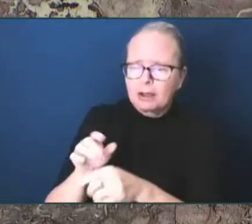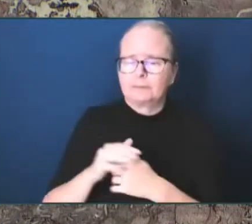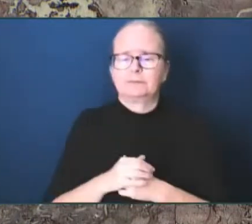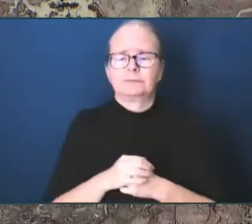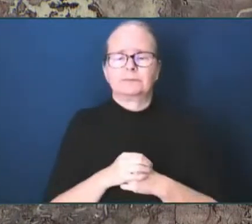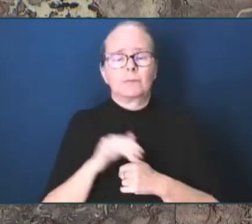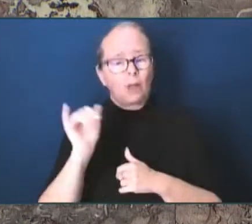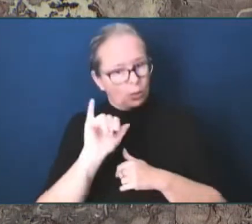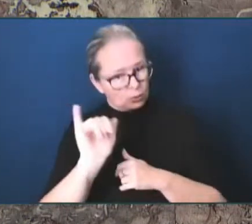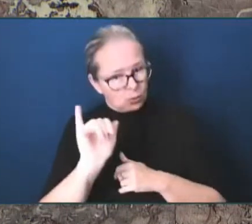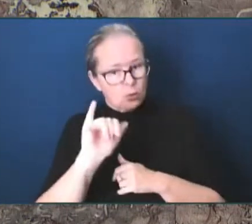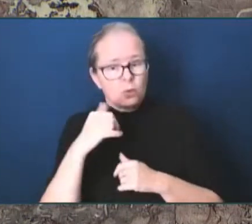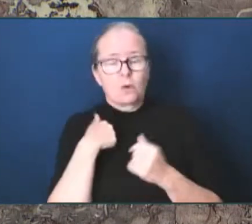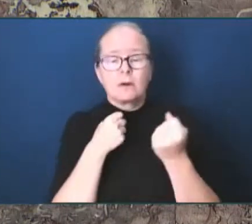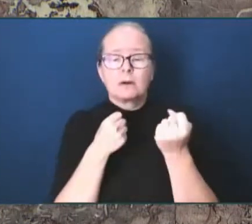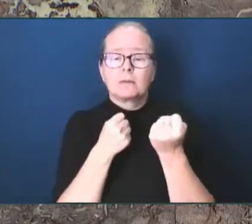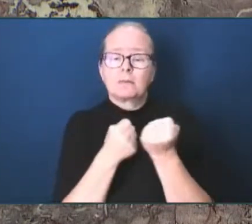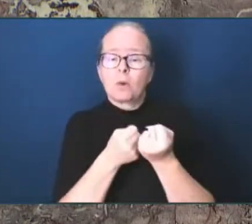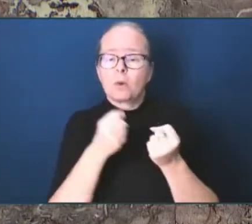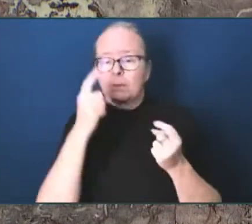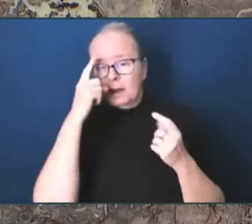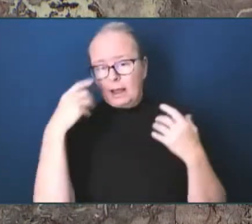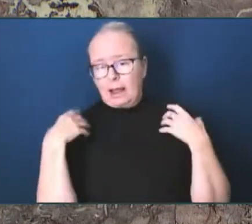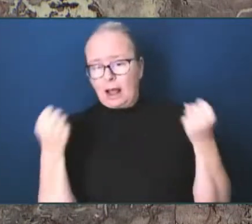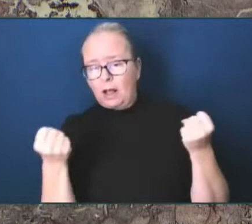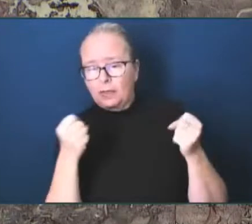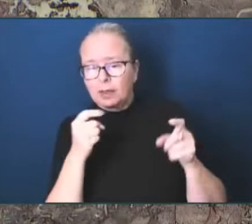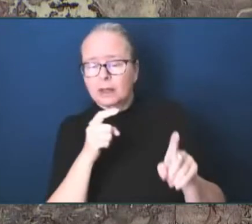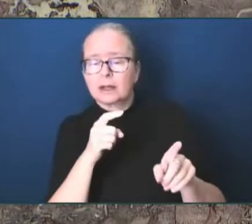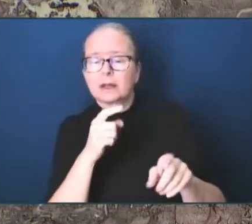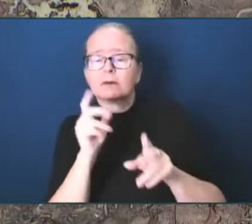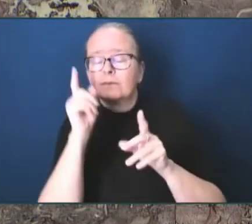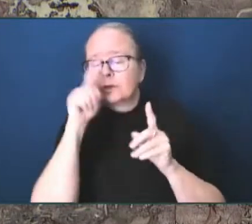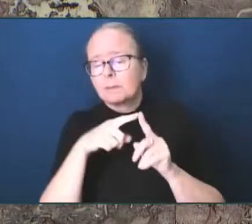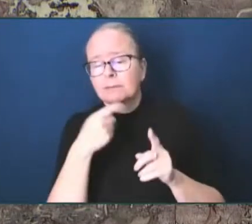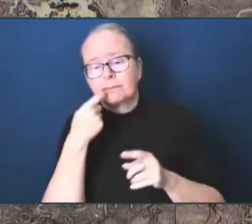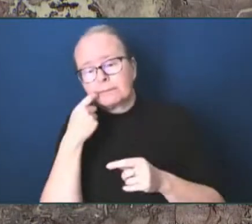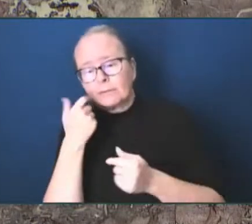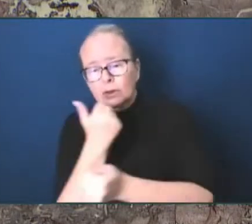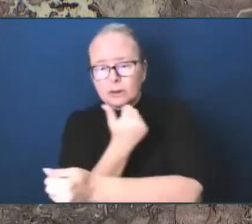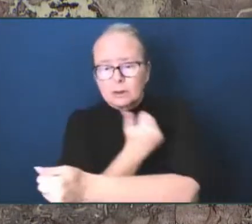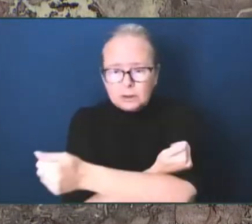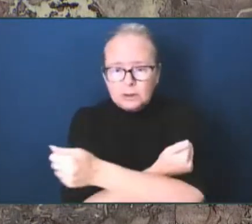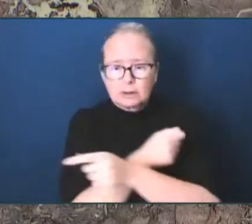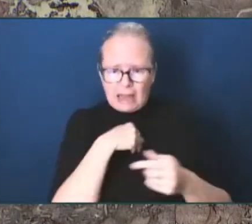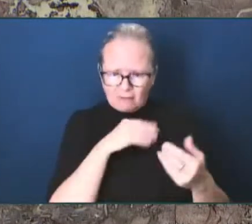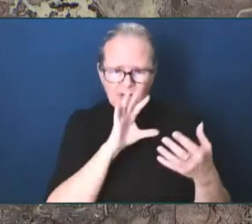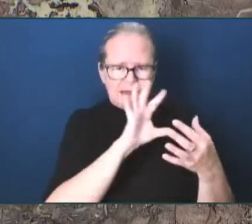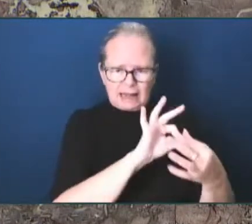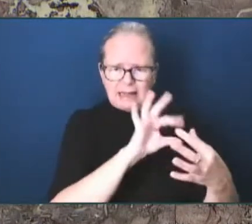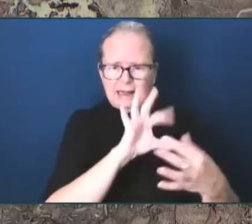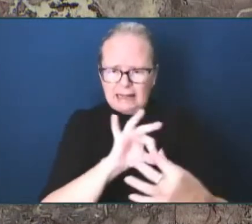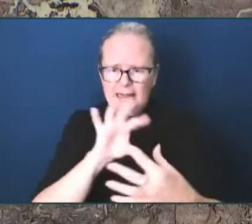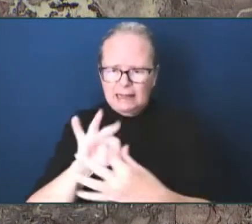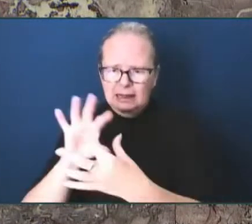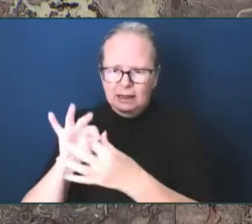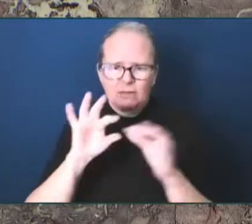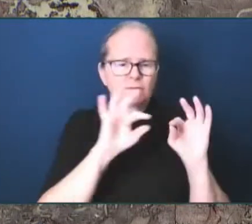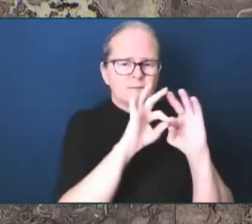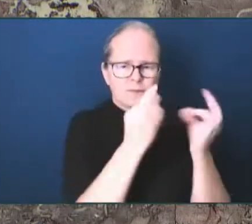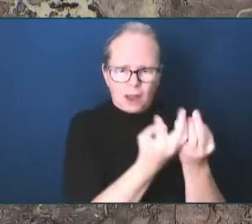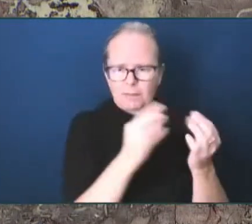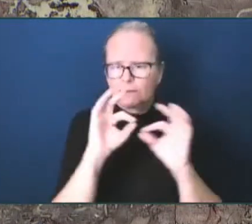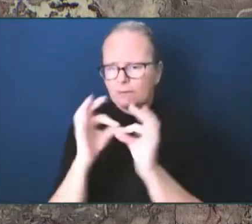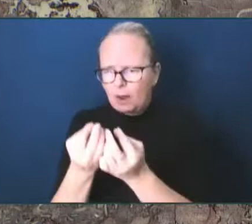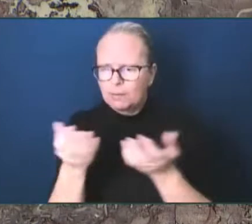keep connection to their communities and to health services. They are typically a combination of trained peers and